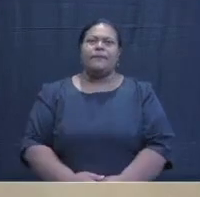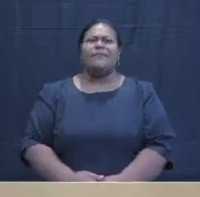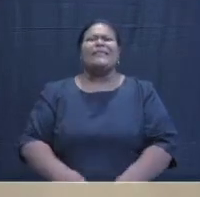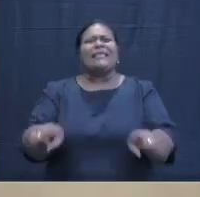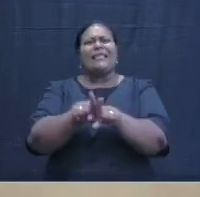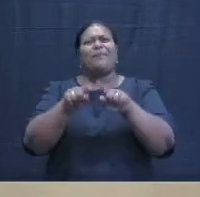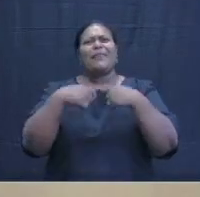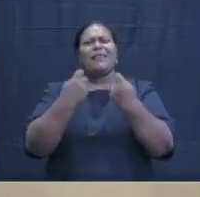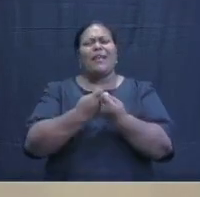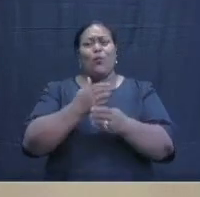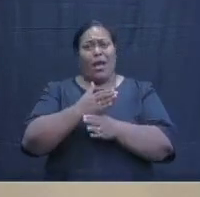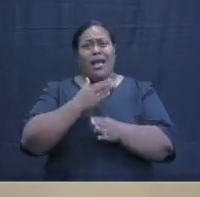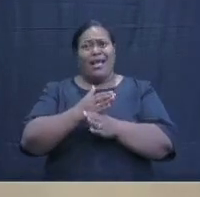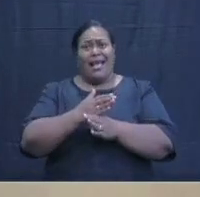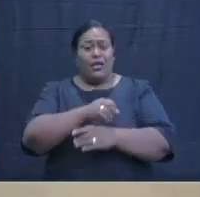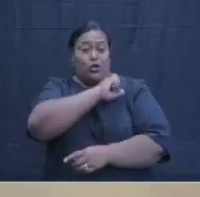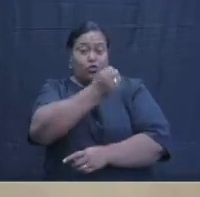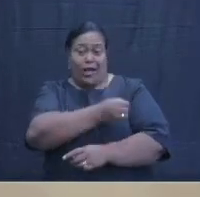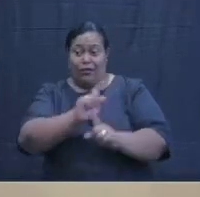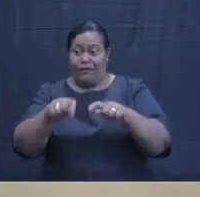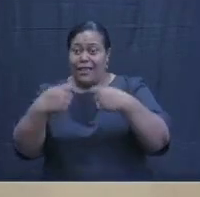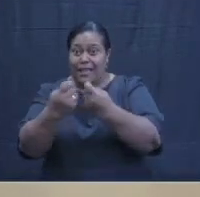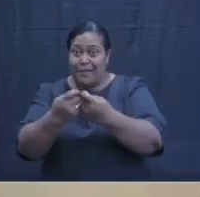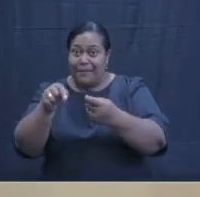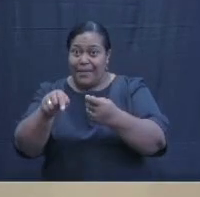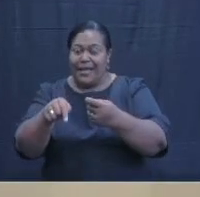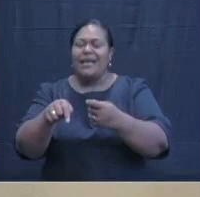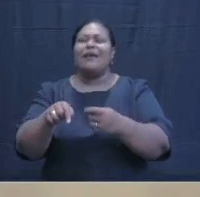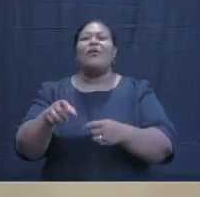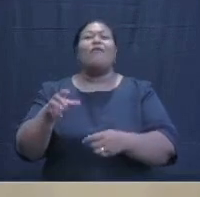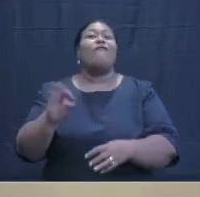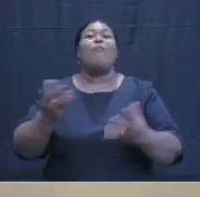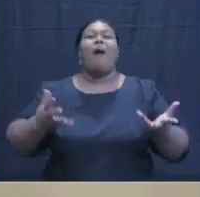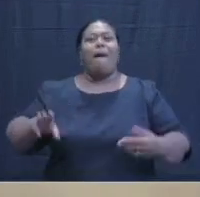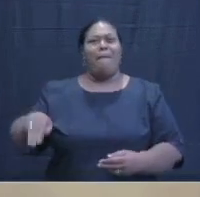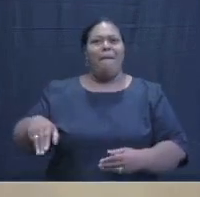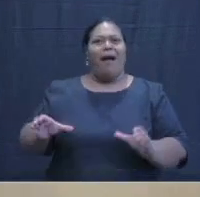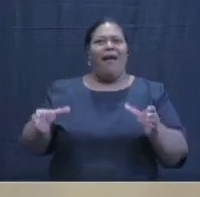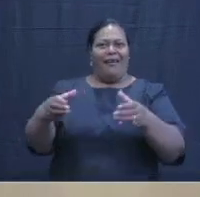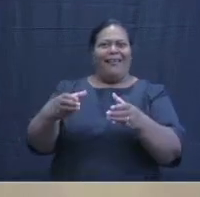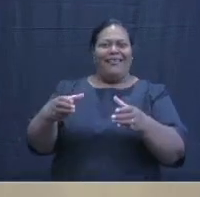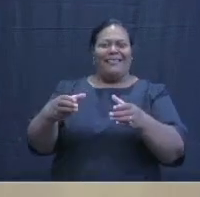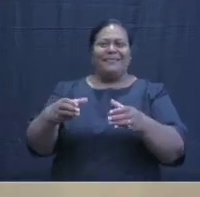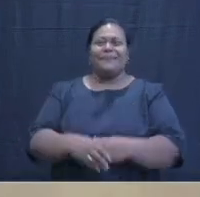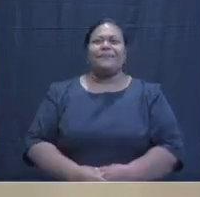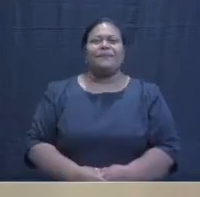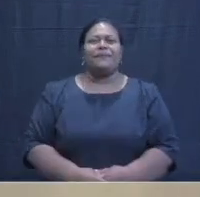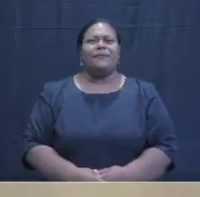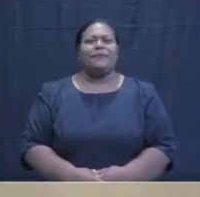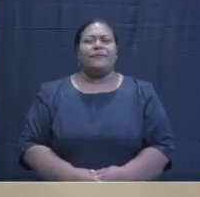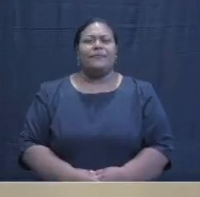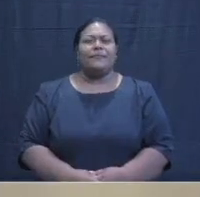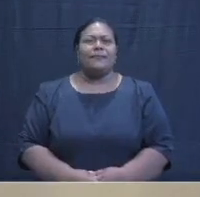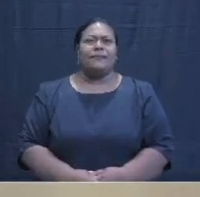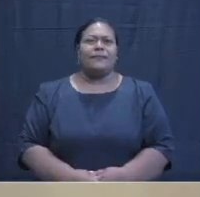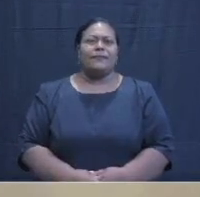teamwork, where the strength of the team is in each member. And for that, I would like to